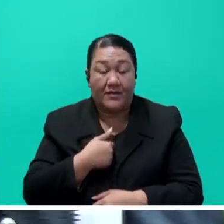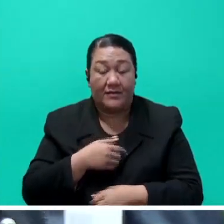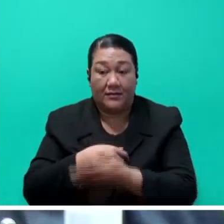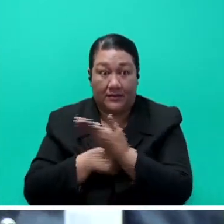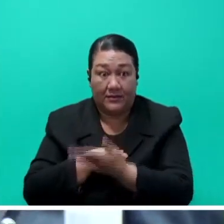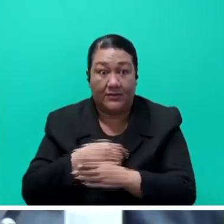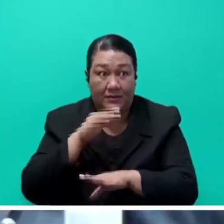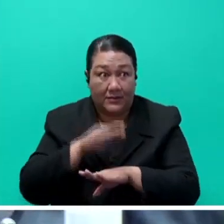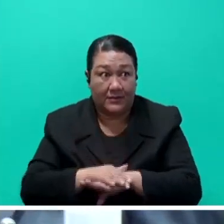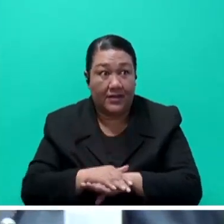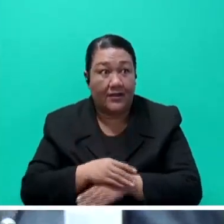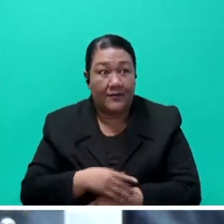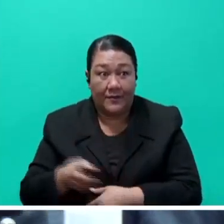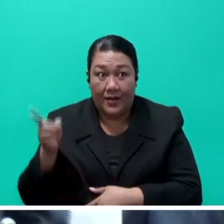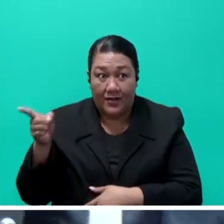now this is interesting.